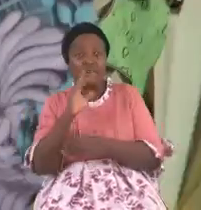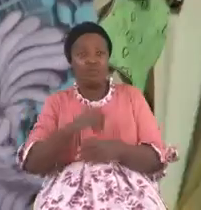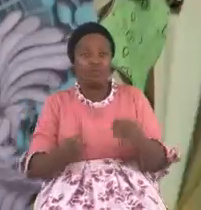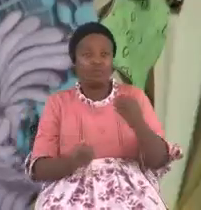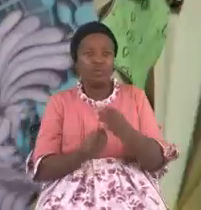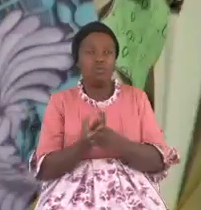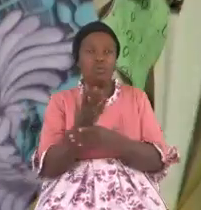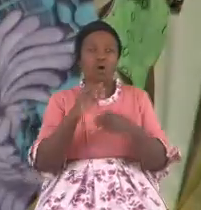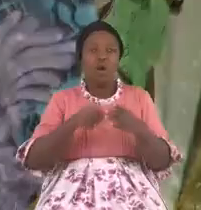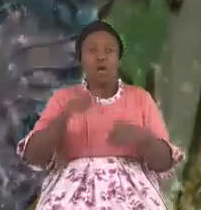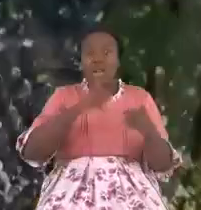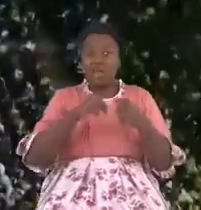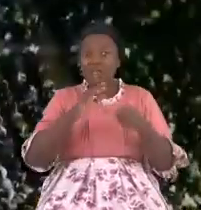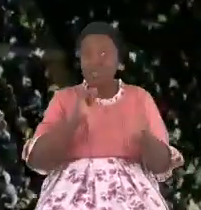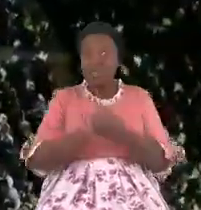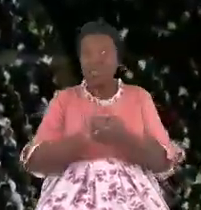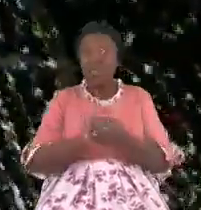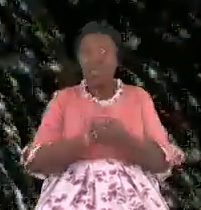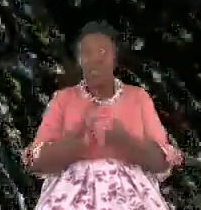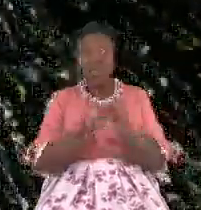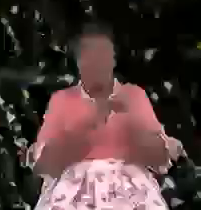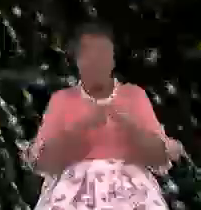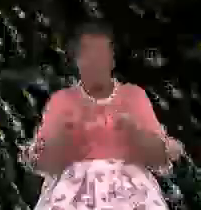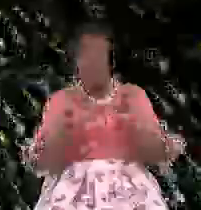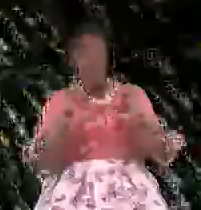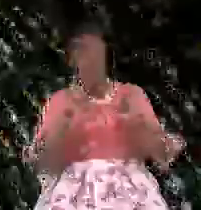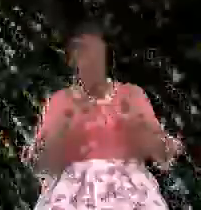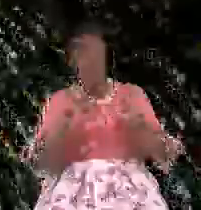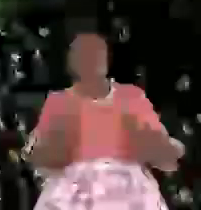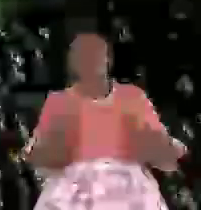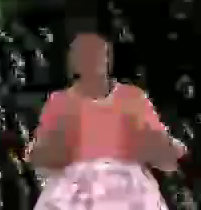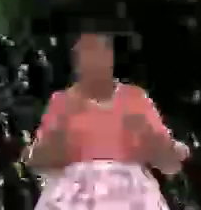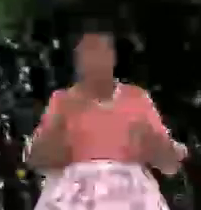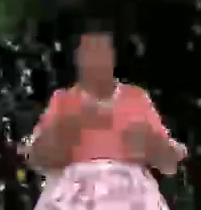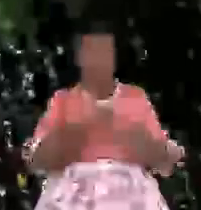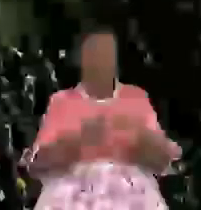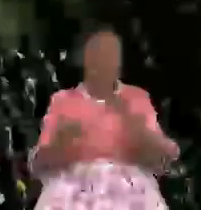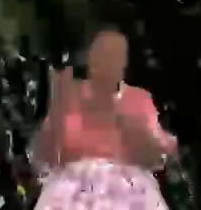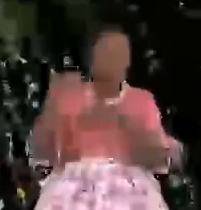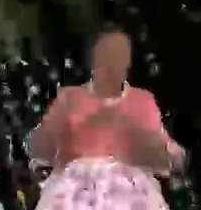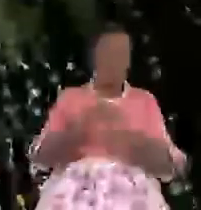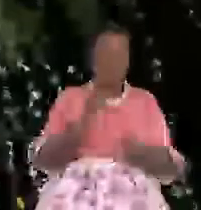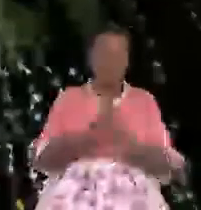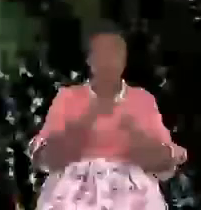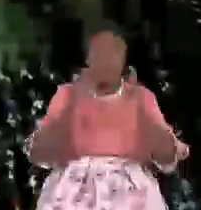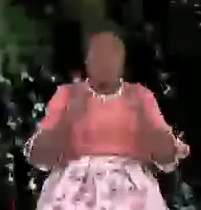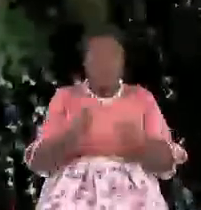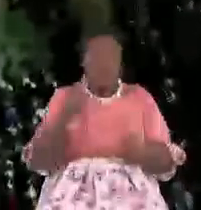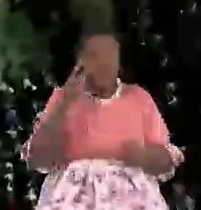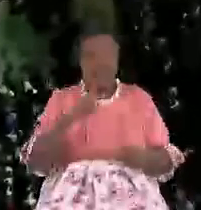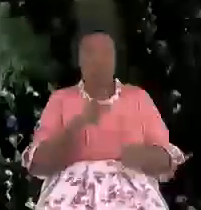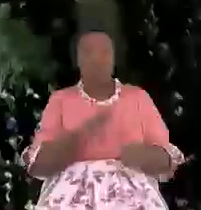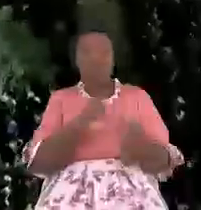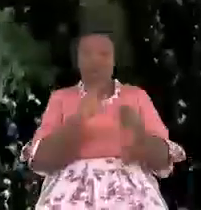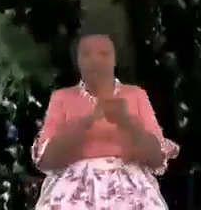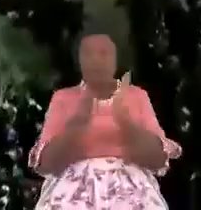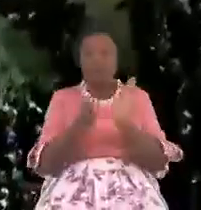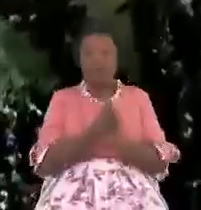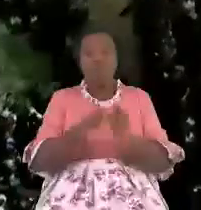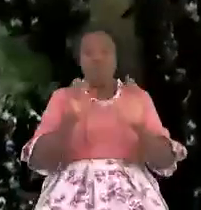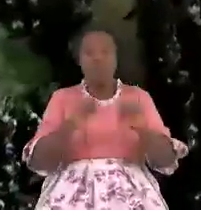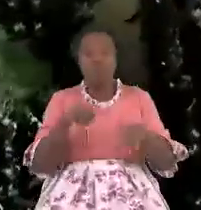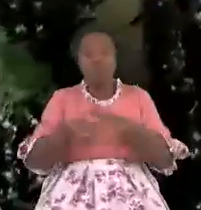impossible in the past will suddenly become possible in your life in jesus name